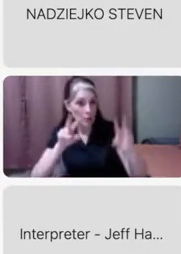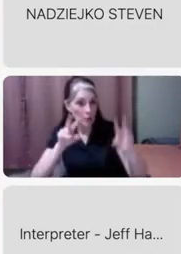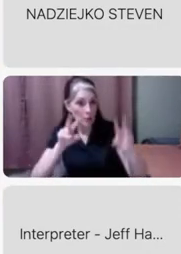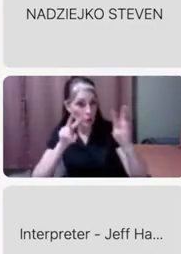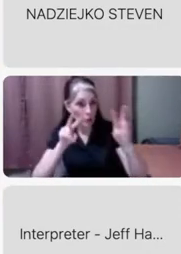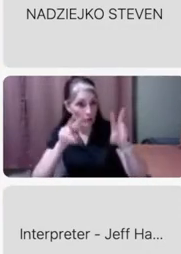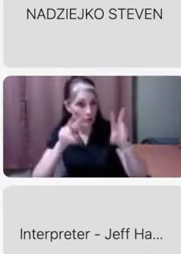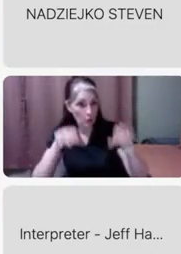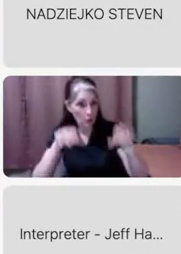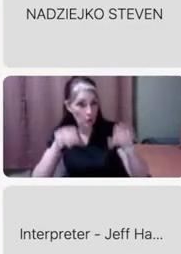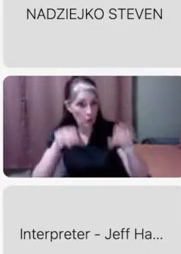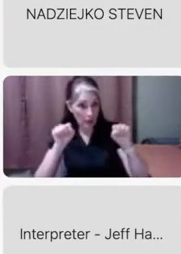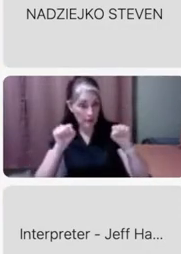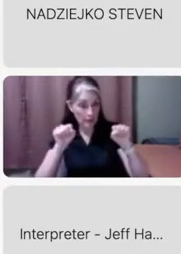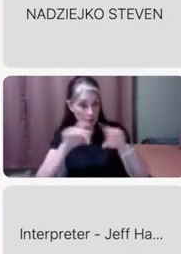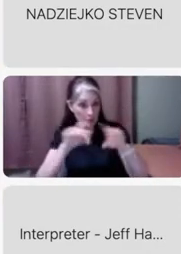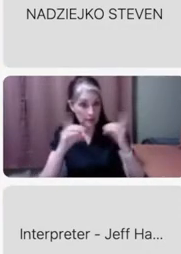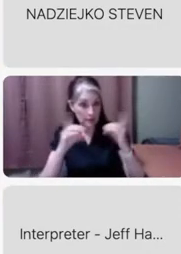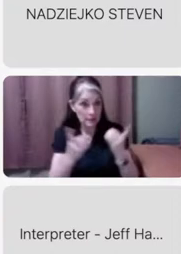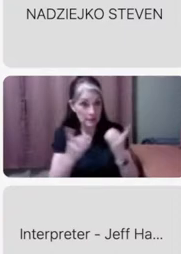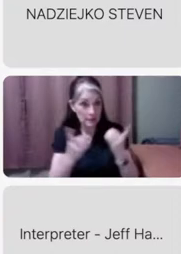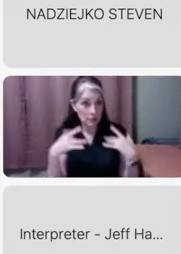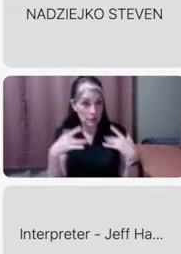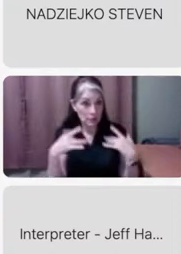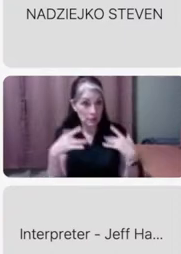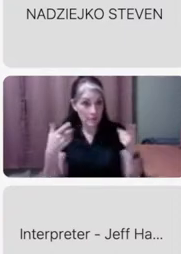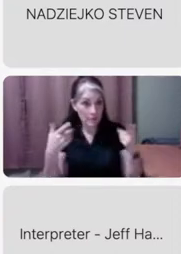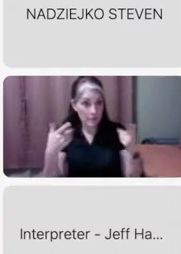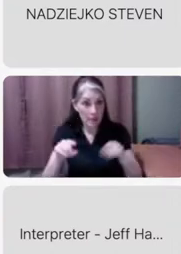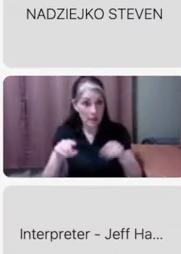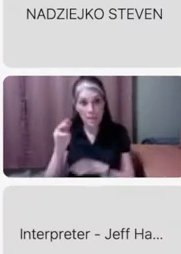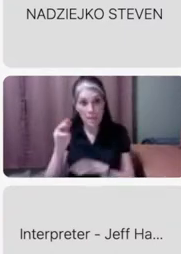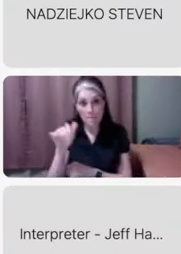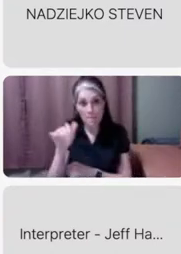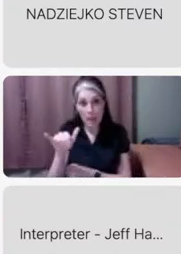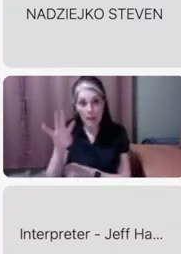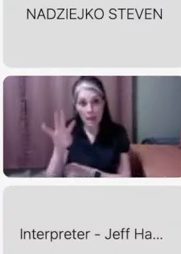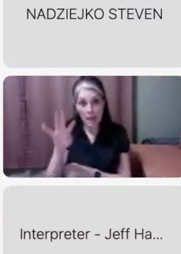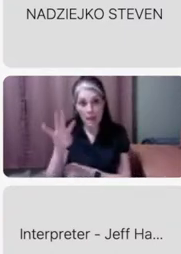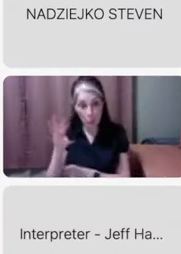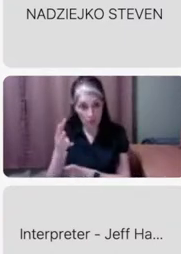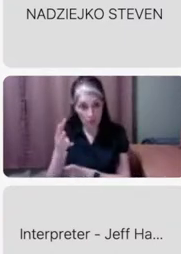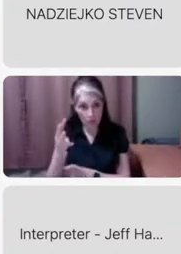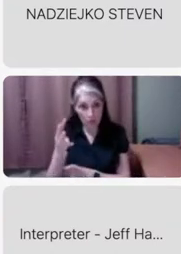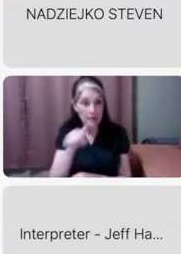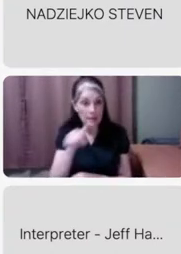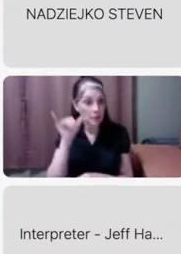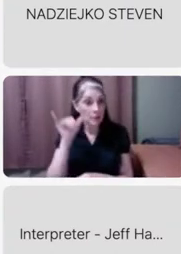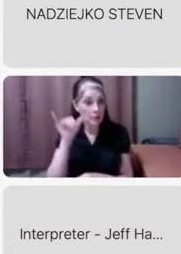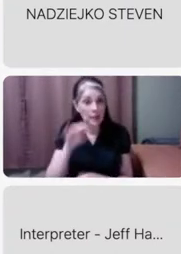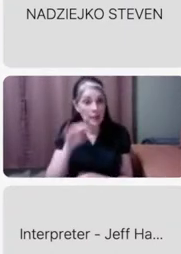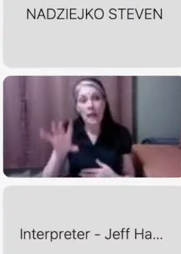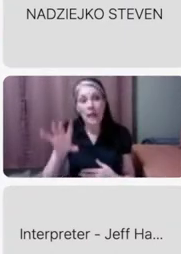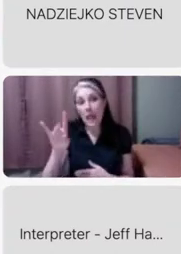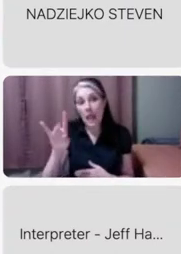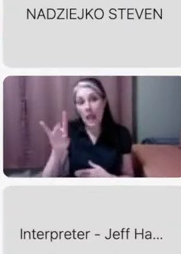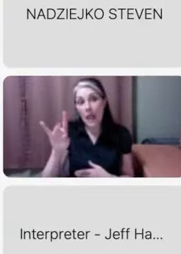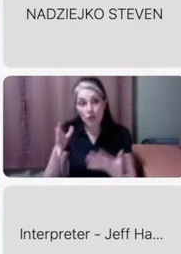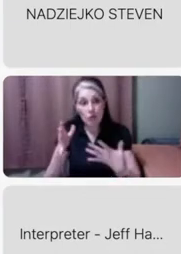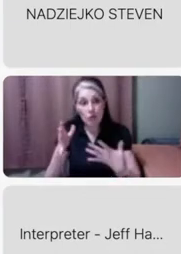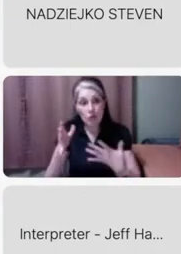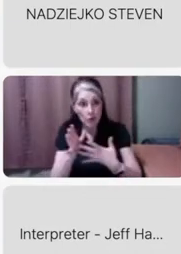event in our stadium on may 4th yesterday we recognized nearly 800 freshmen sophomore and junior students at